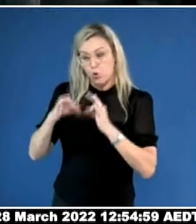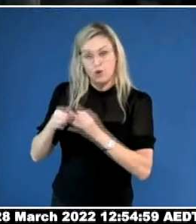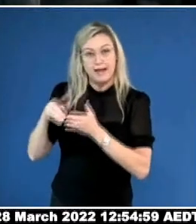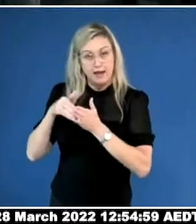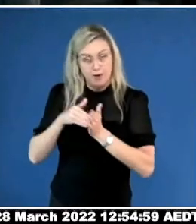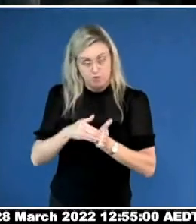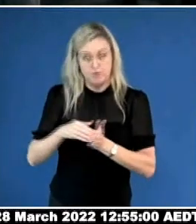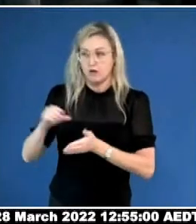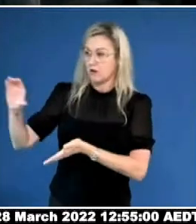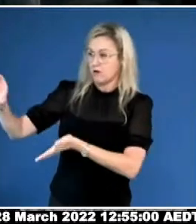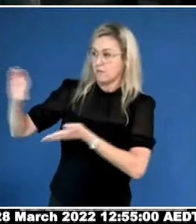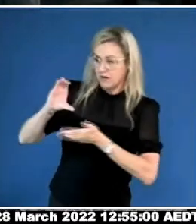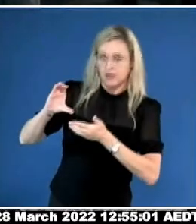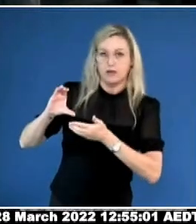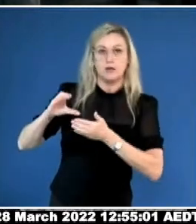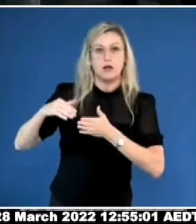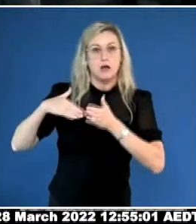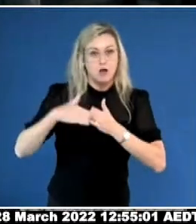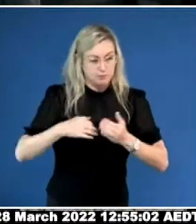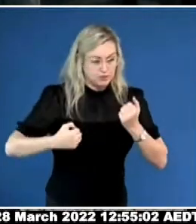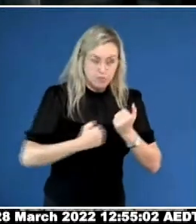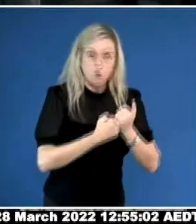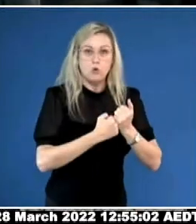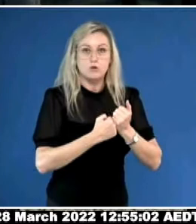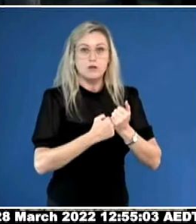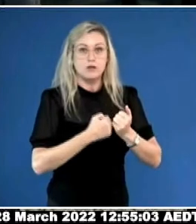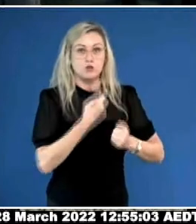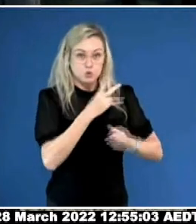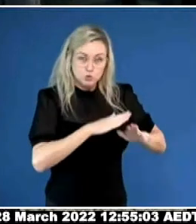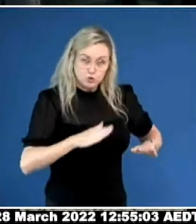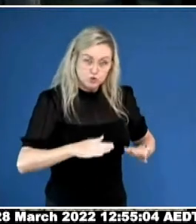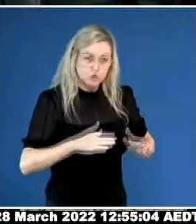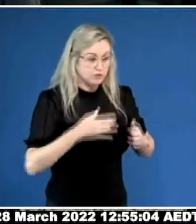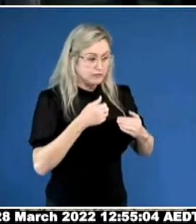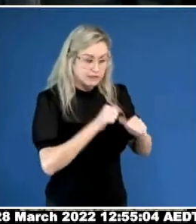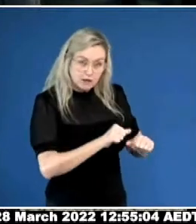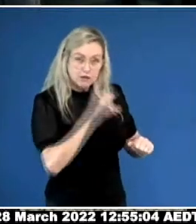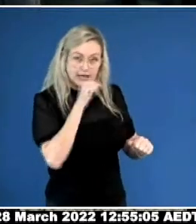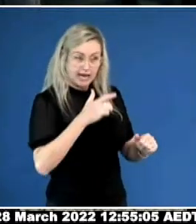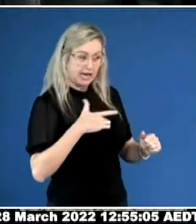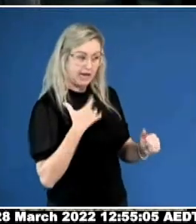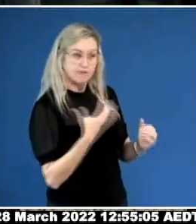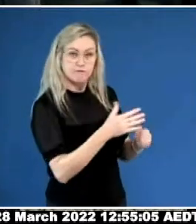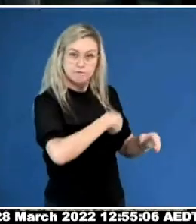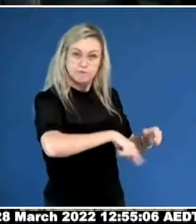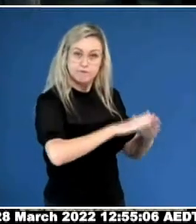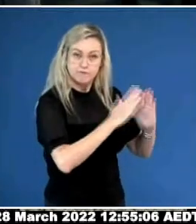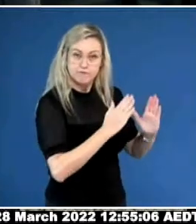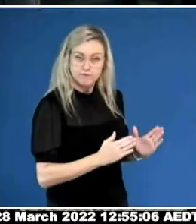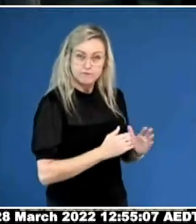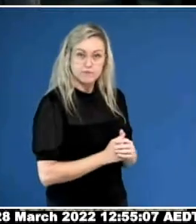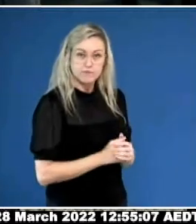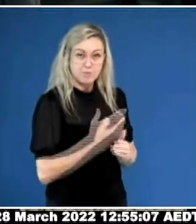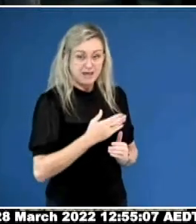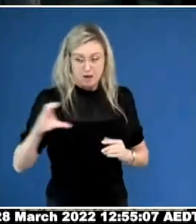you, and they were the reason to keep going. So this funding at that moment in time was absolutely